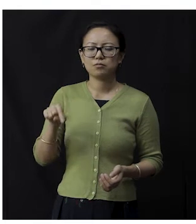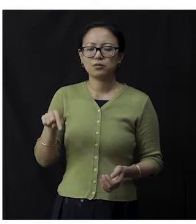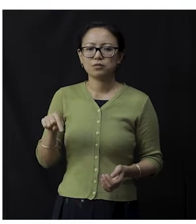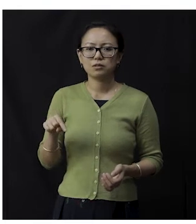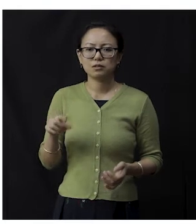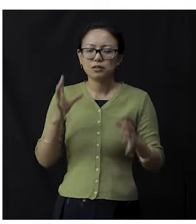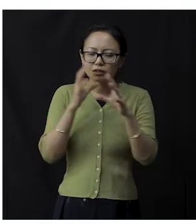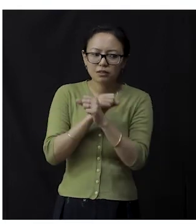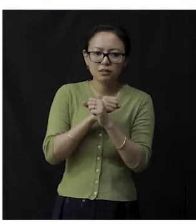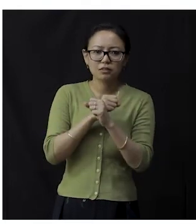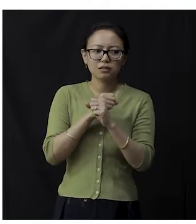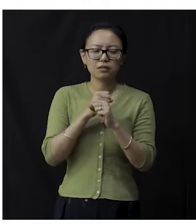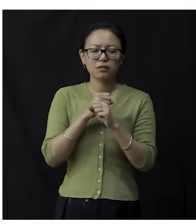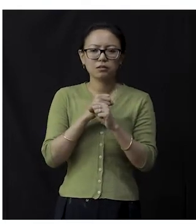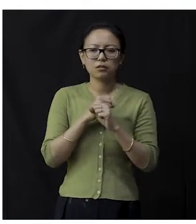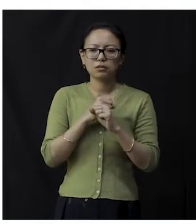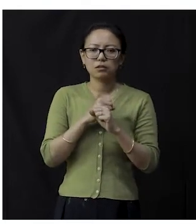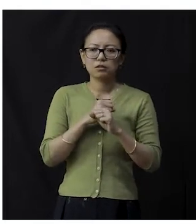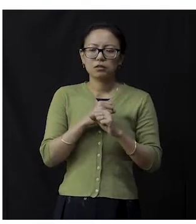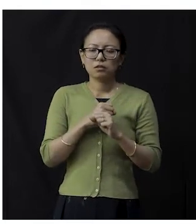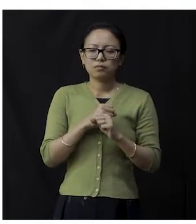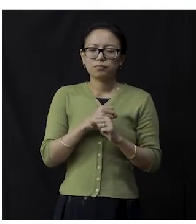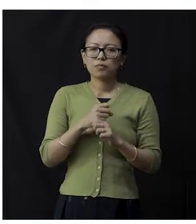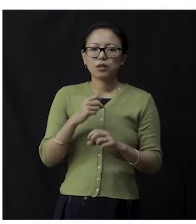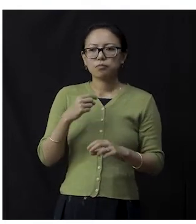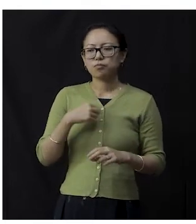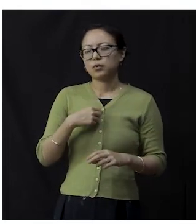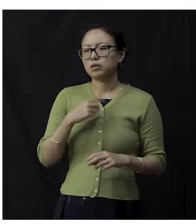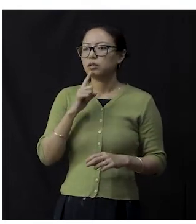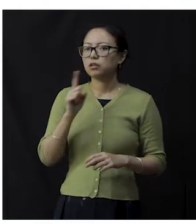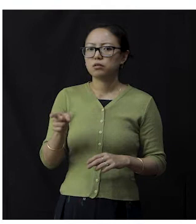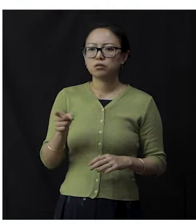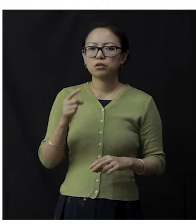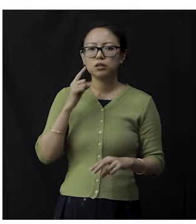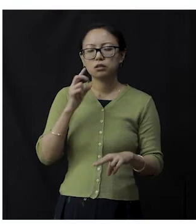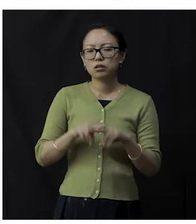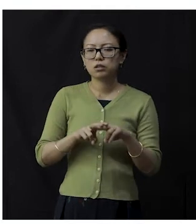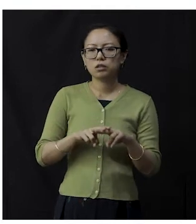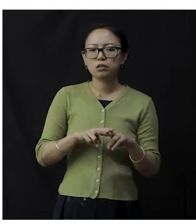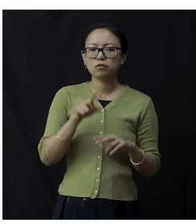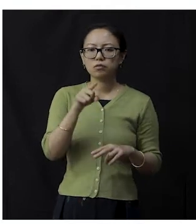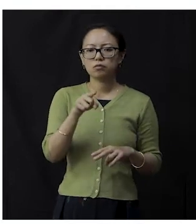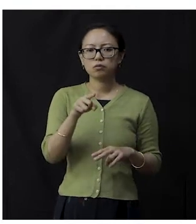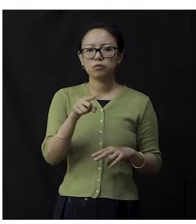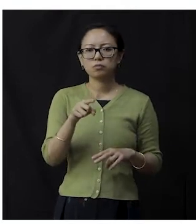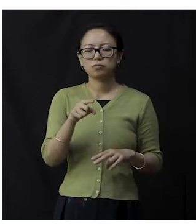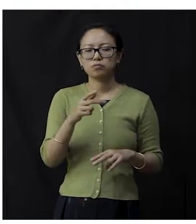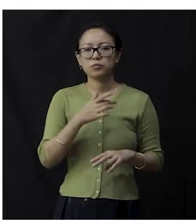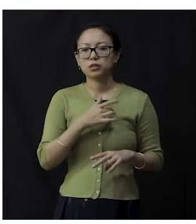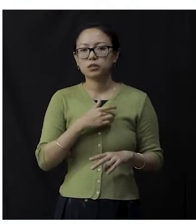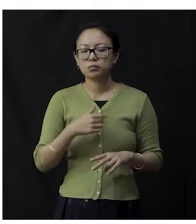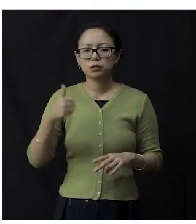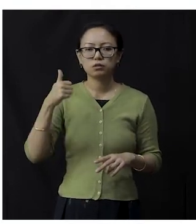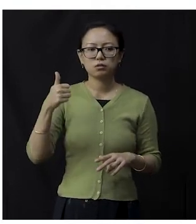to use good manners and speak well and behave properly from now on. If